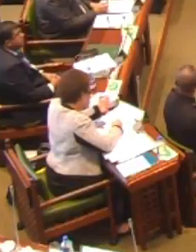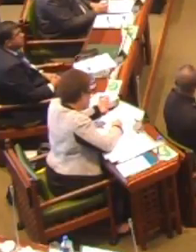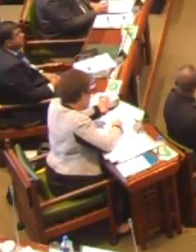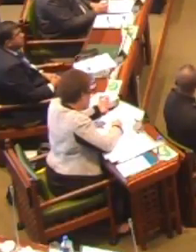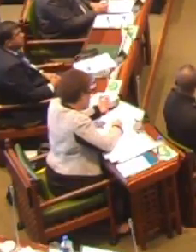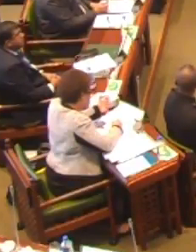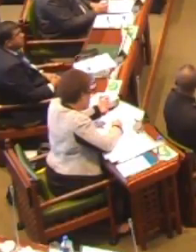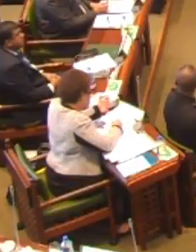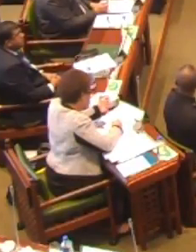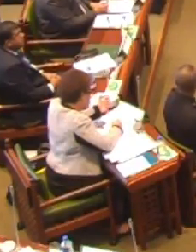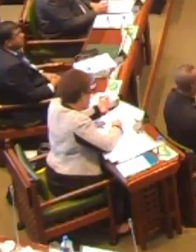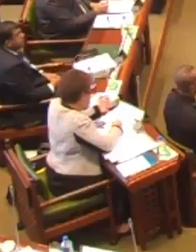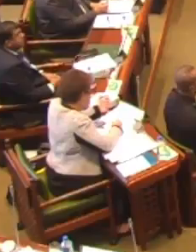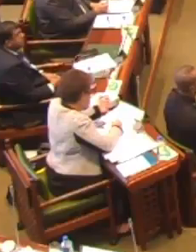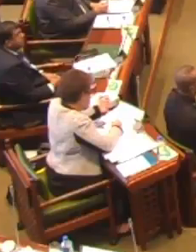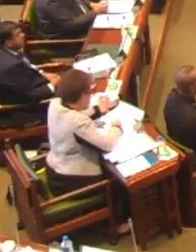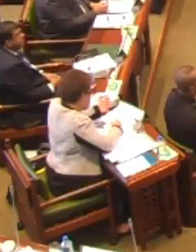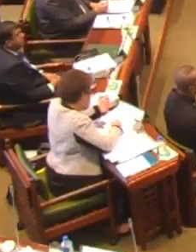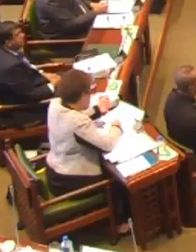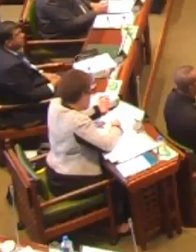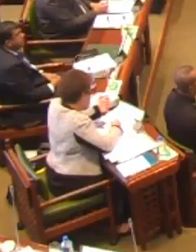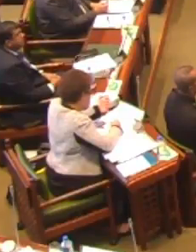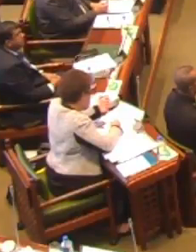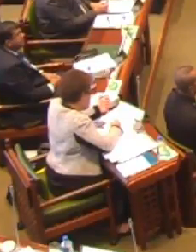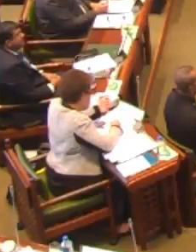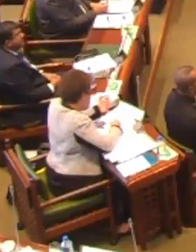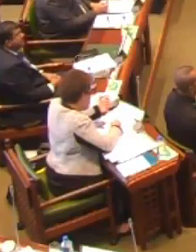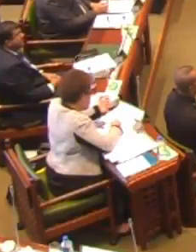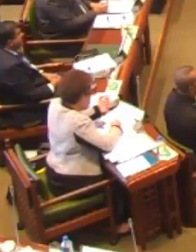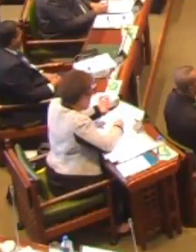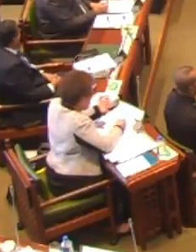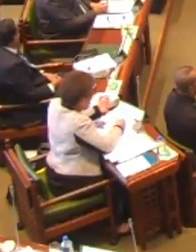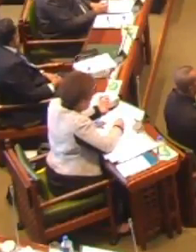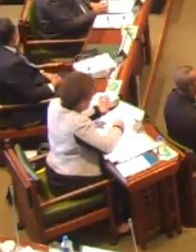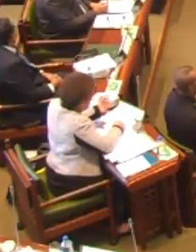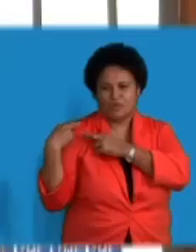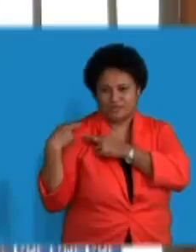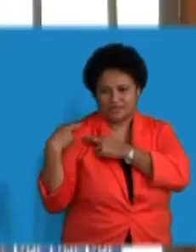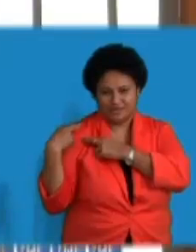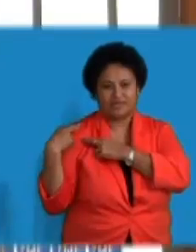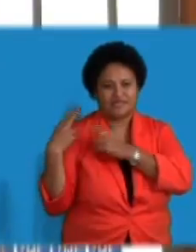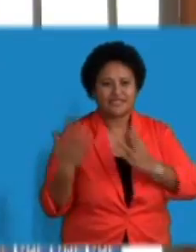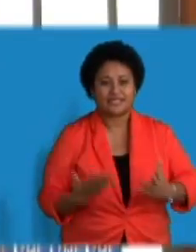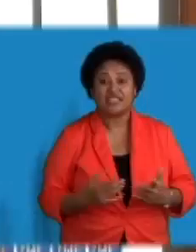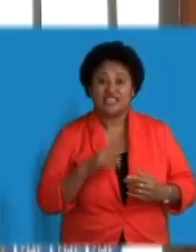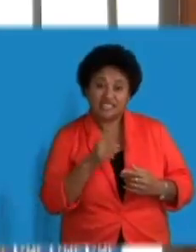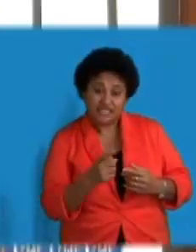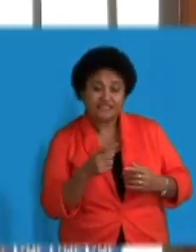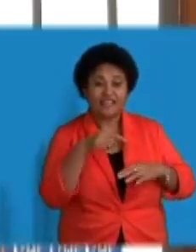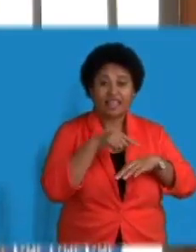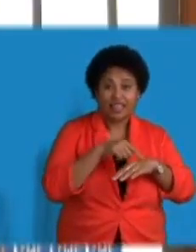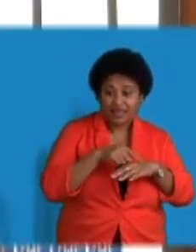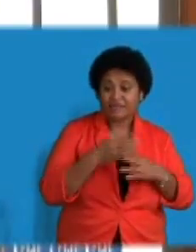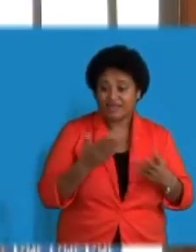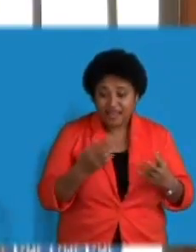I don't blame the Honourable Minister because he had so many portfolios. If he spent enough time in the